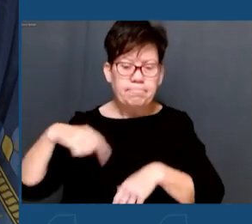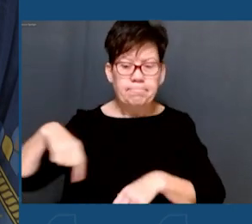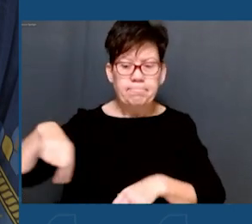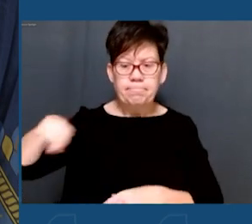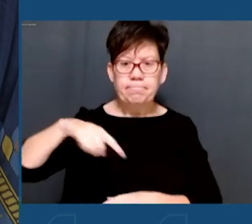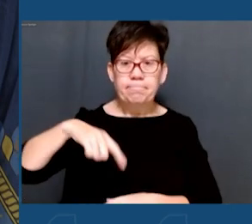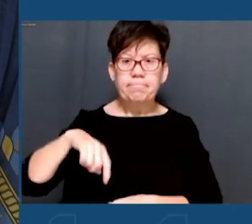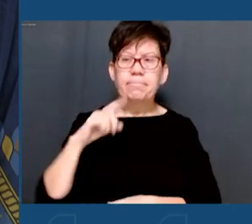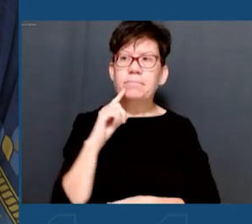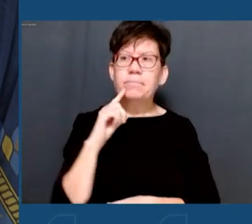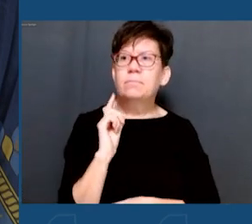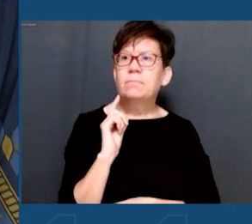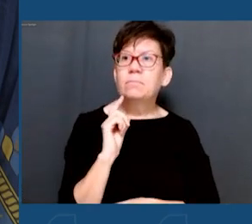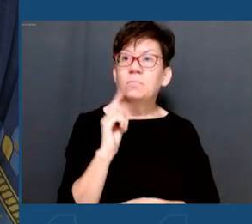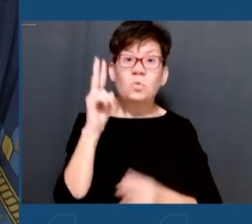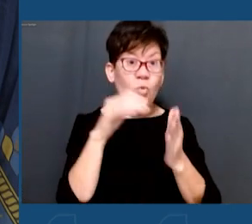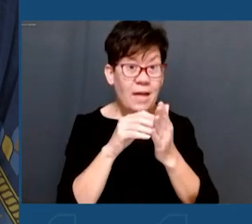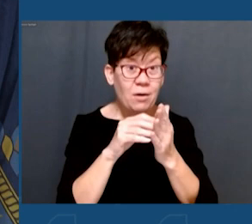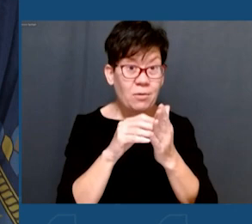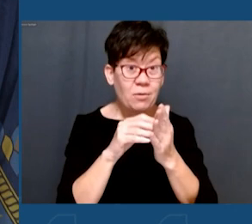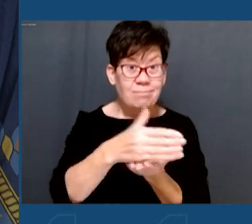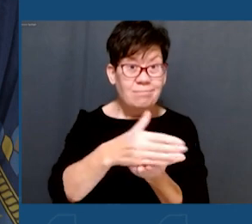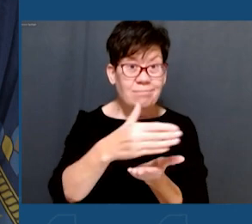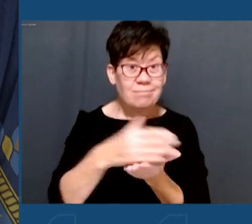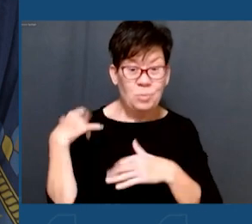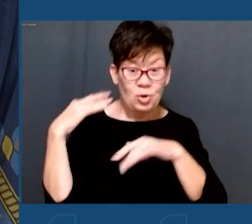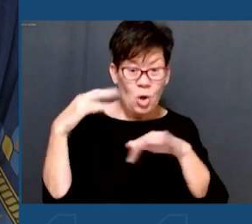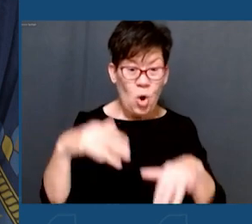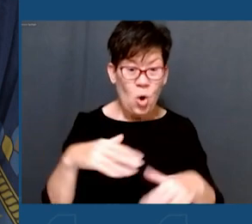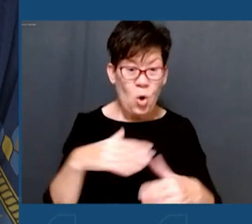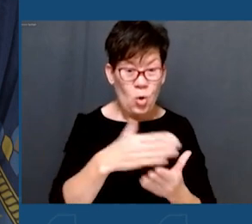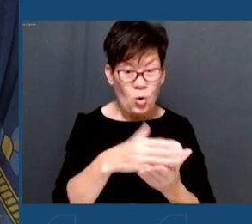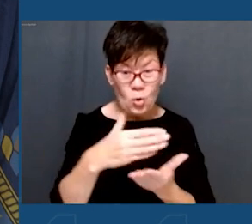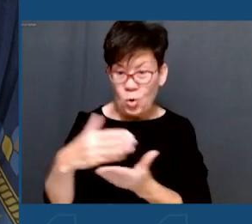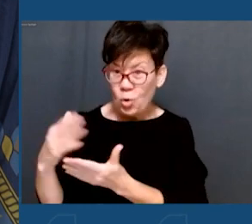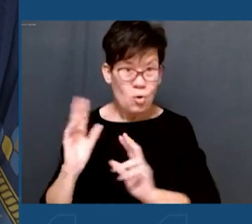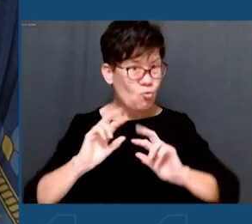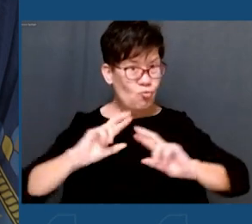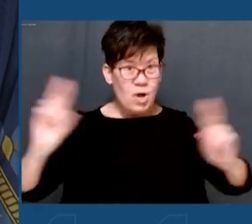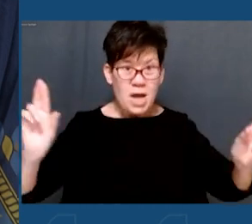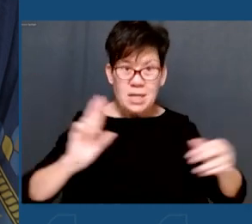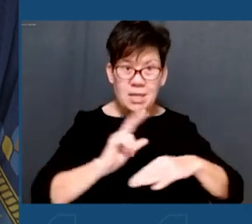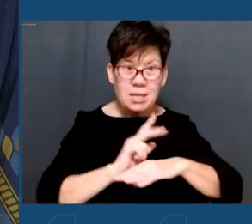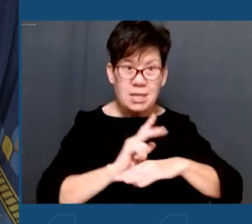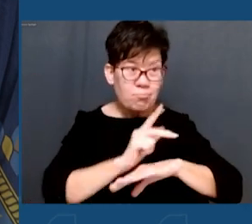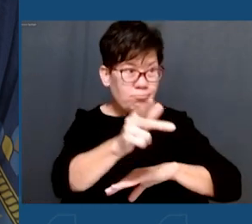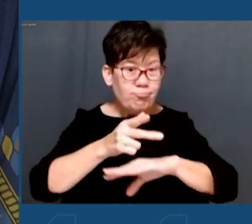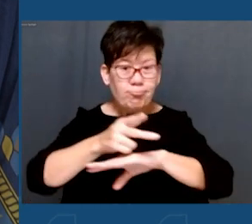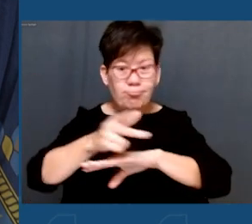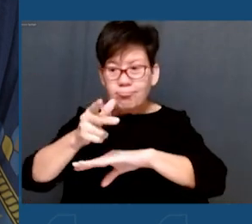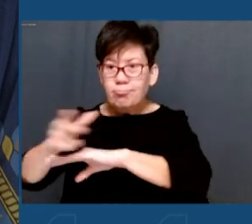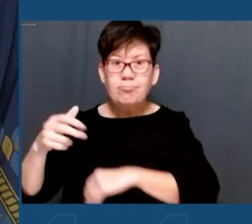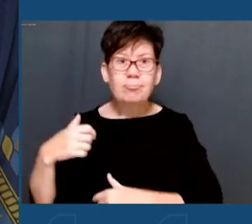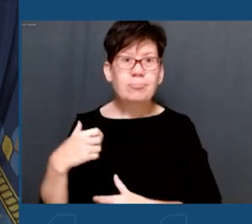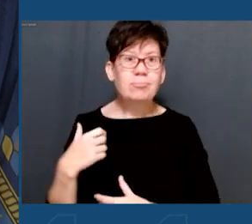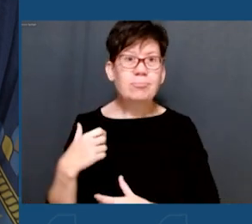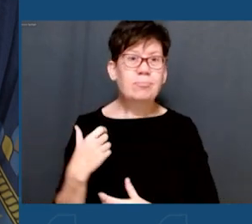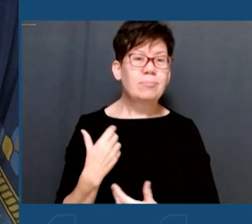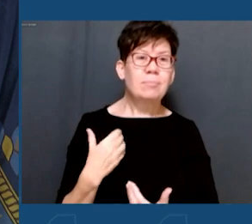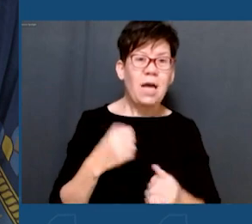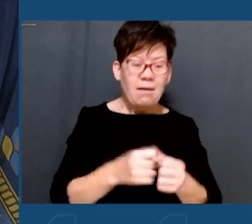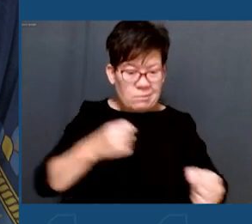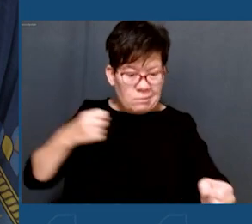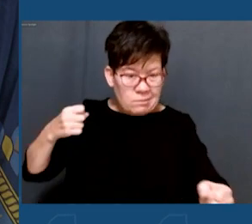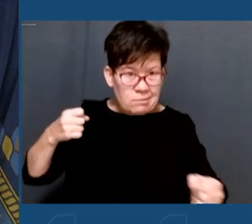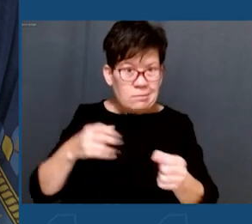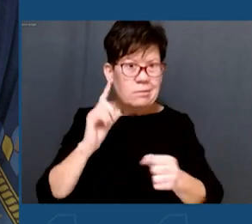2,000 snowplows being deployed with our chainsaws and generators ready to be at all the traffic signals when they come down.